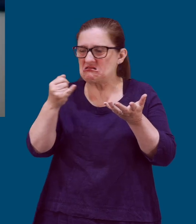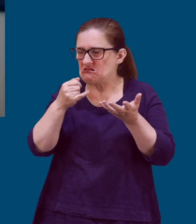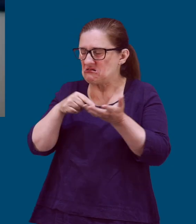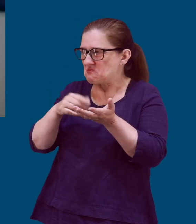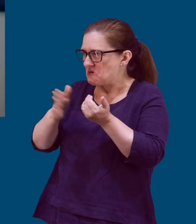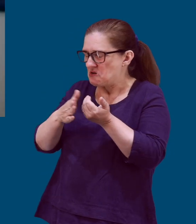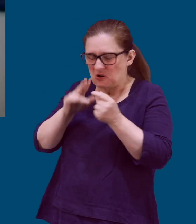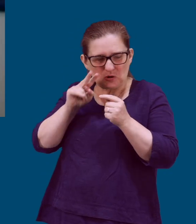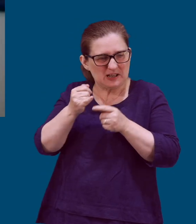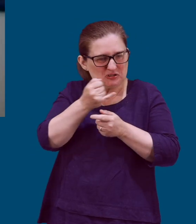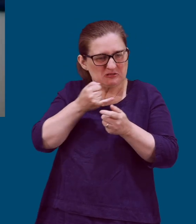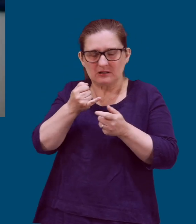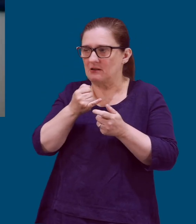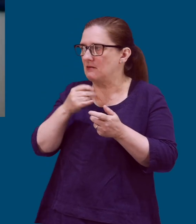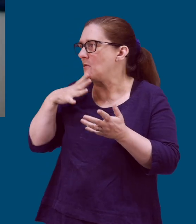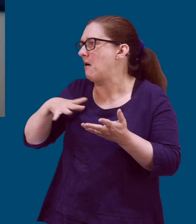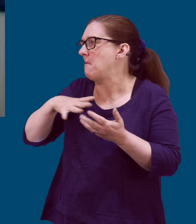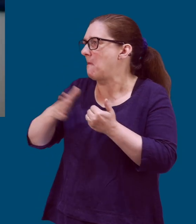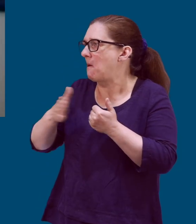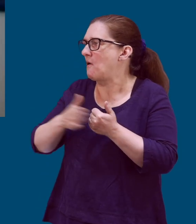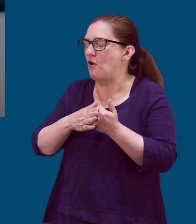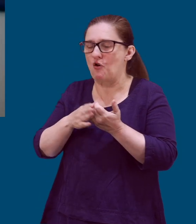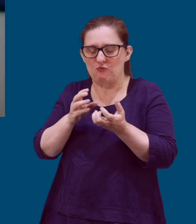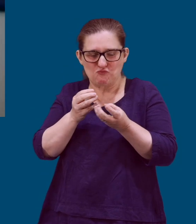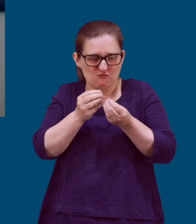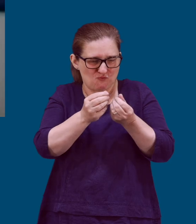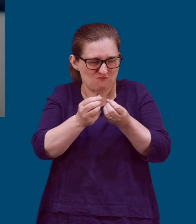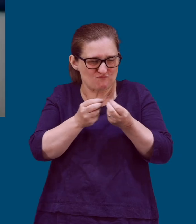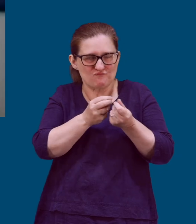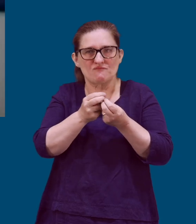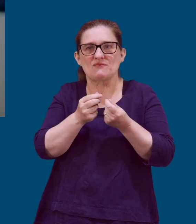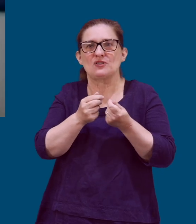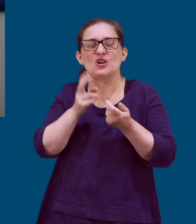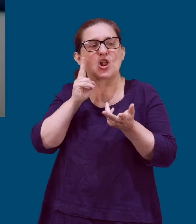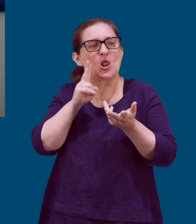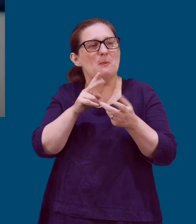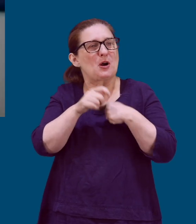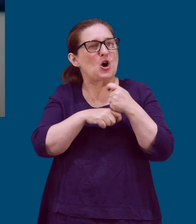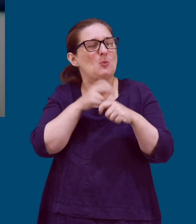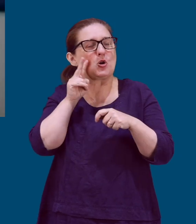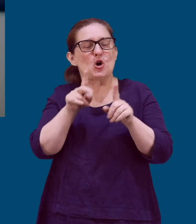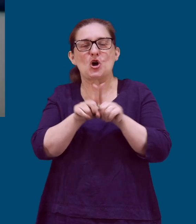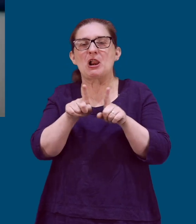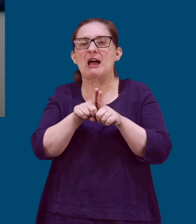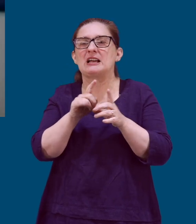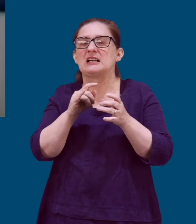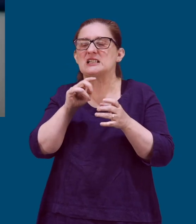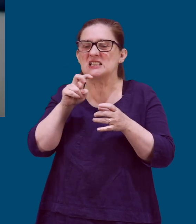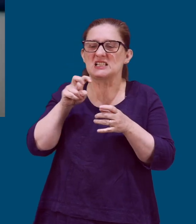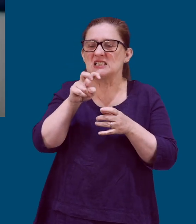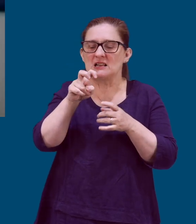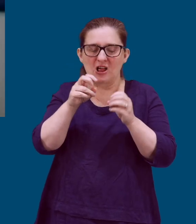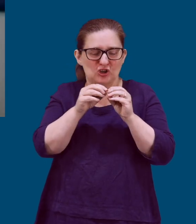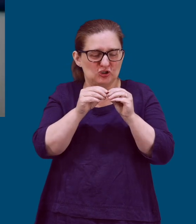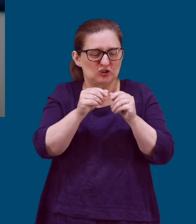barely keep up with our greed at this salinated liquid. Slug juice. I wiggle my tentacles and